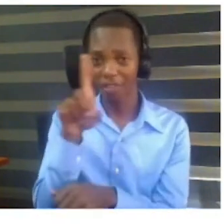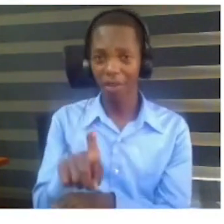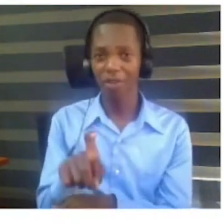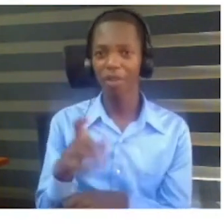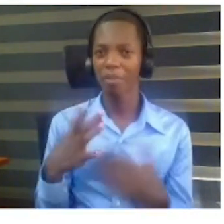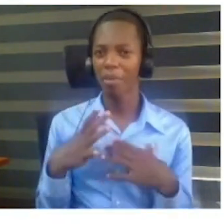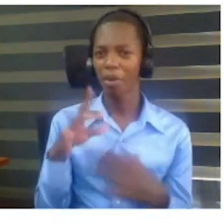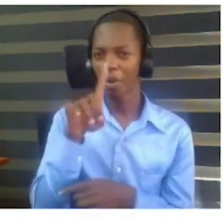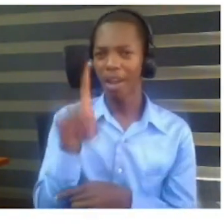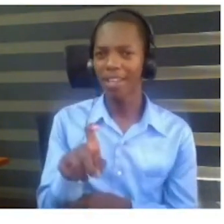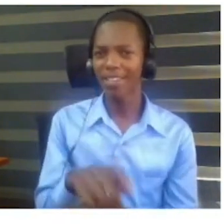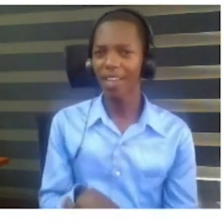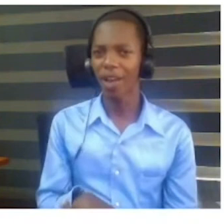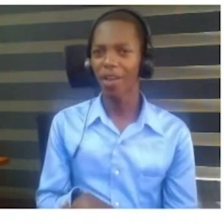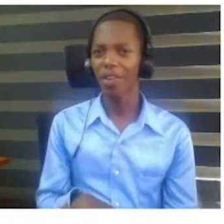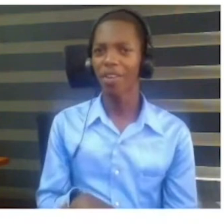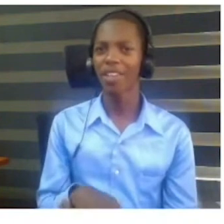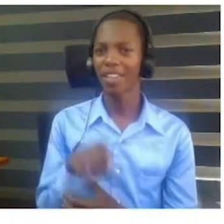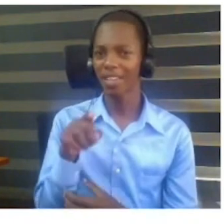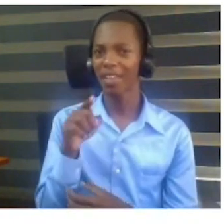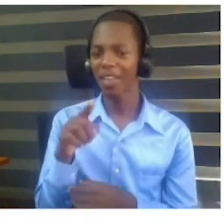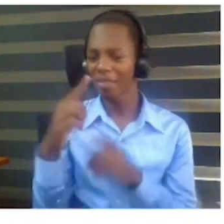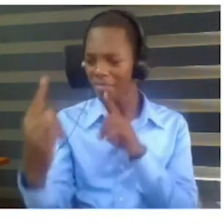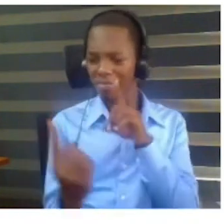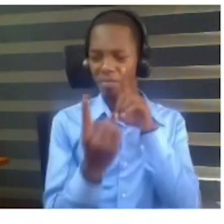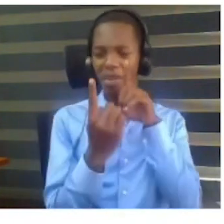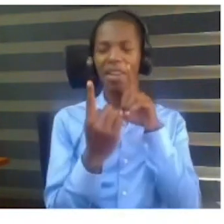learn how was it meeting President Obama.